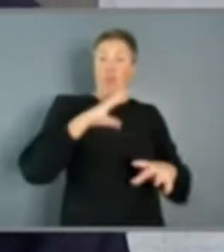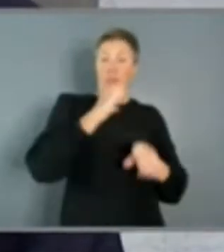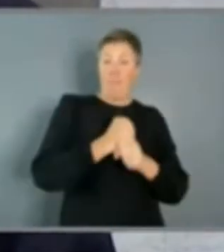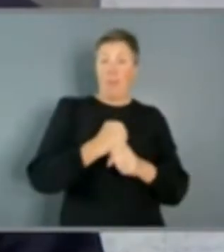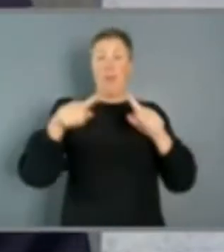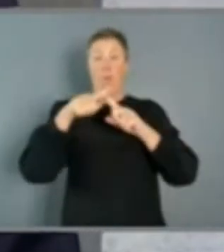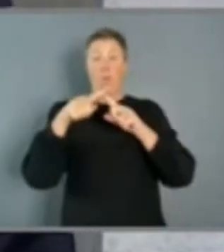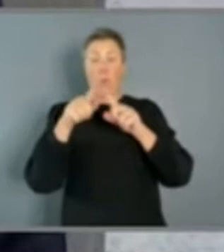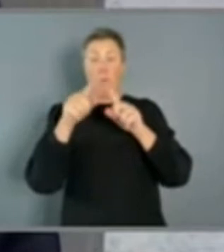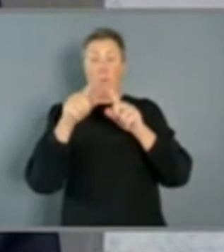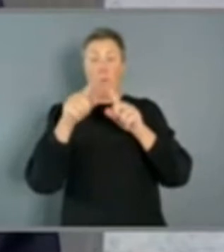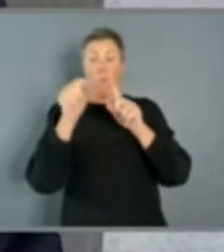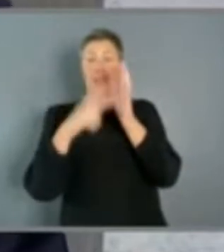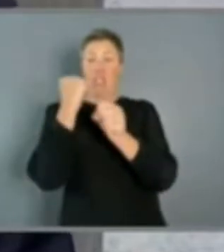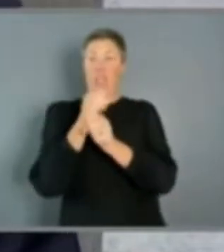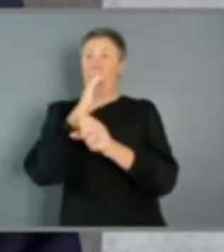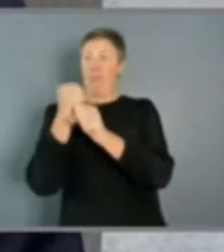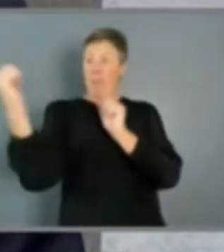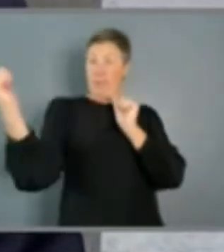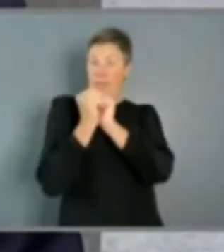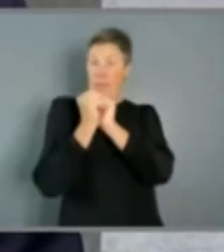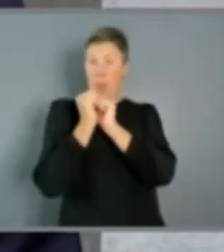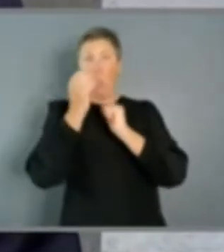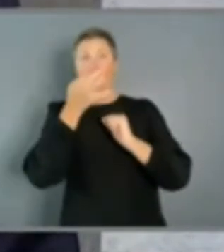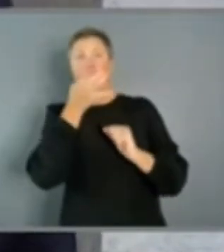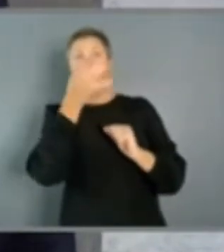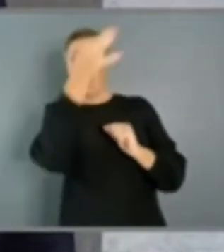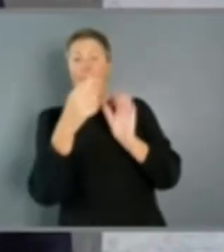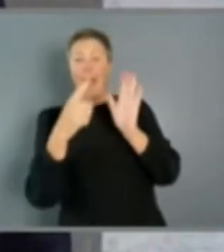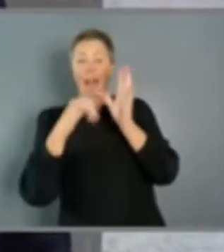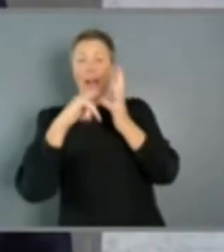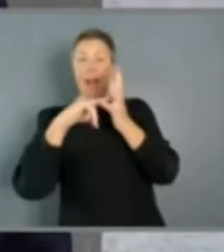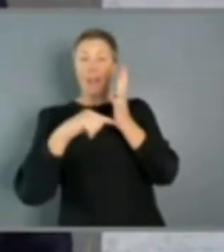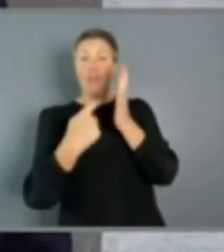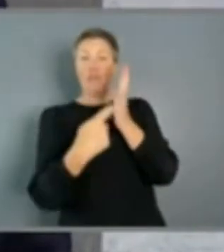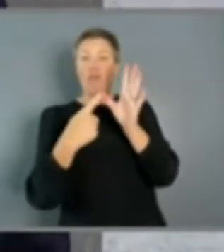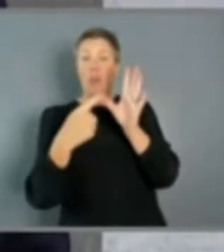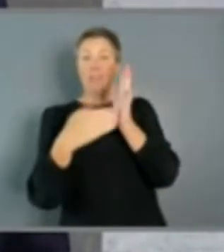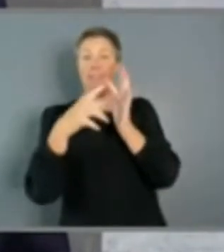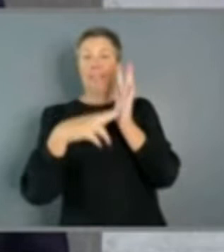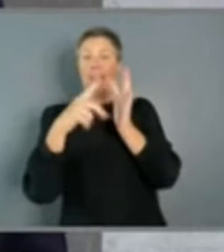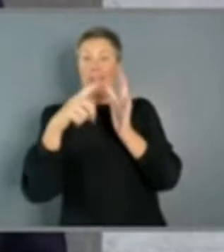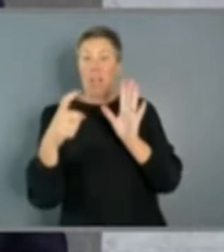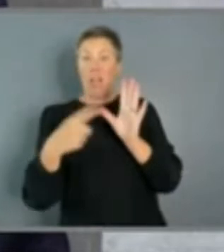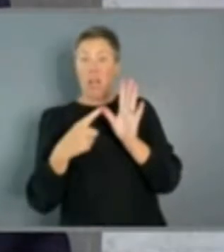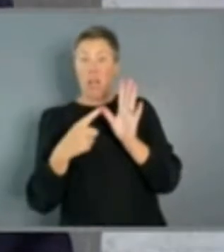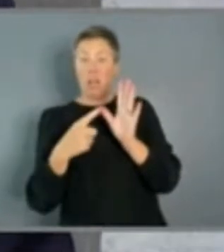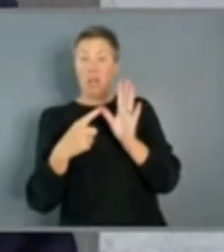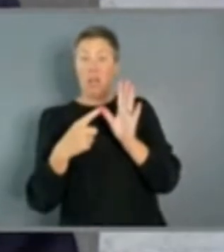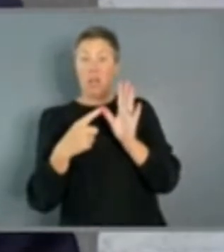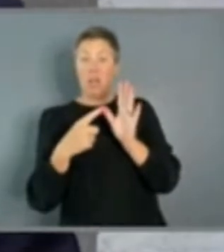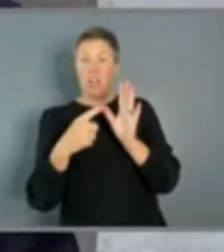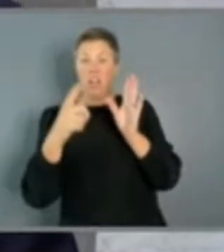to AstraZeneca and the European authorities to access 1 million doses of our contracted supplies of